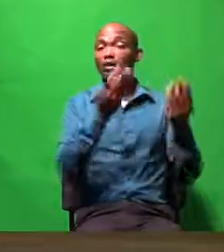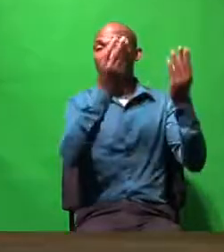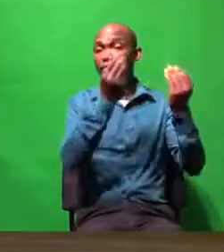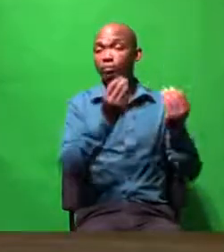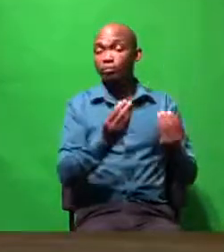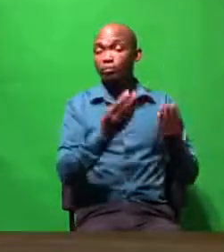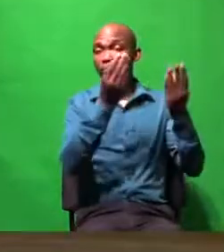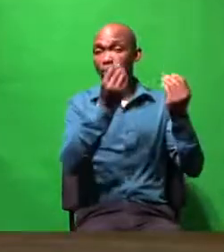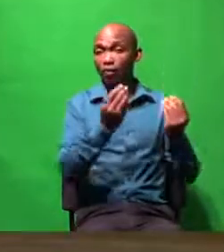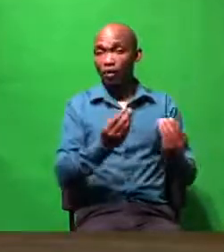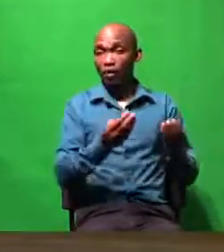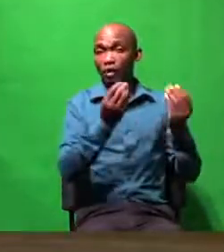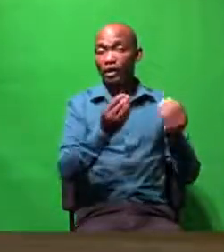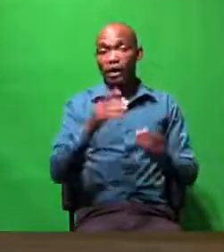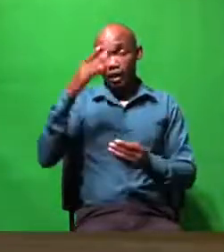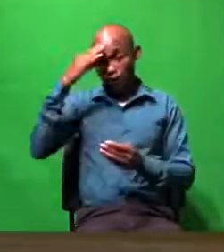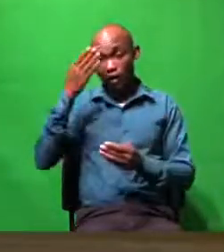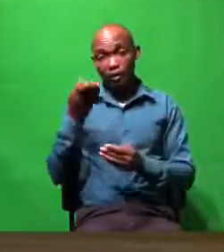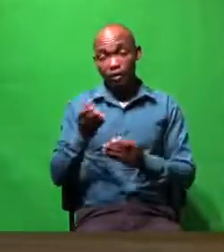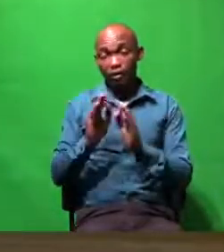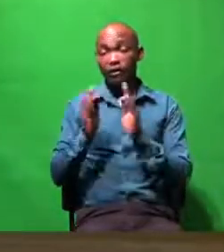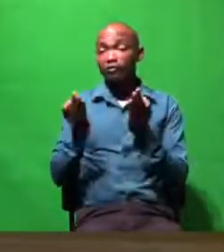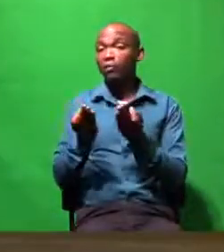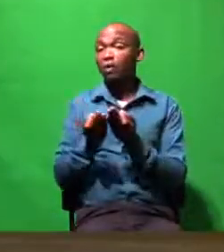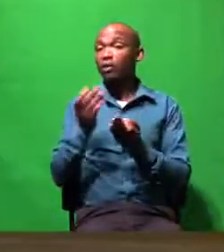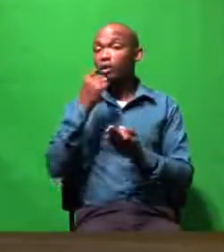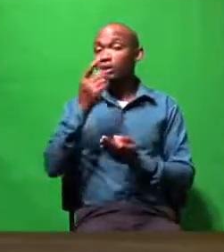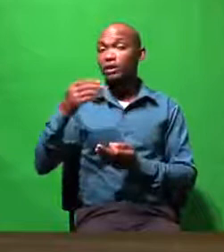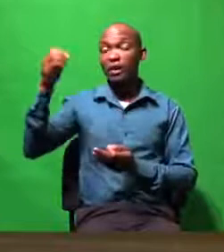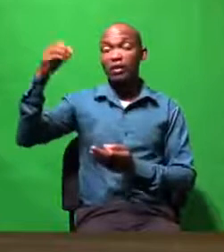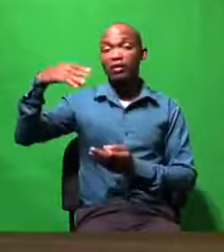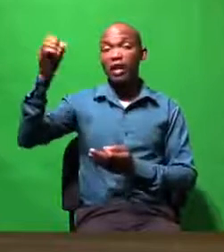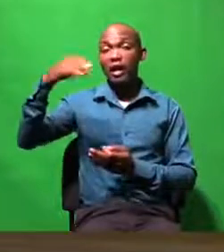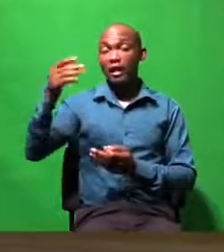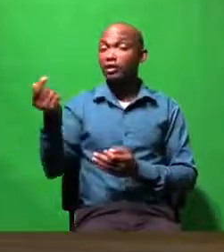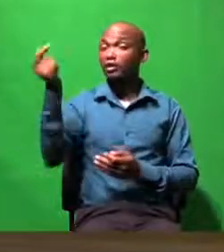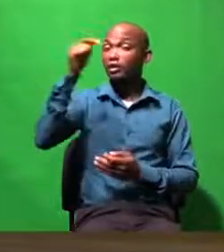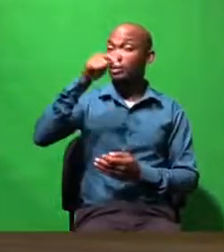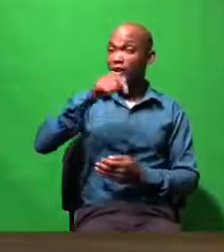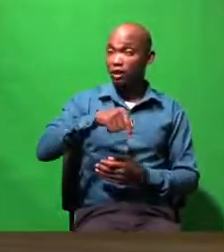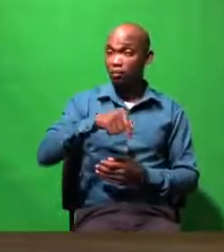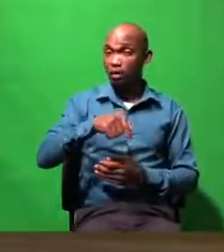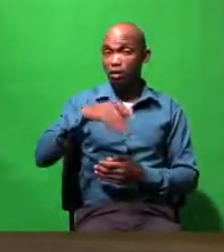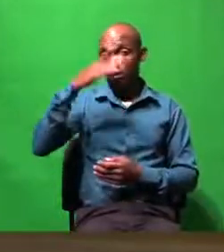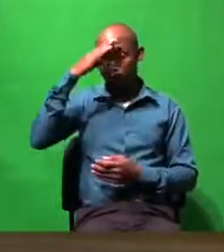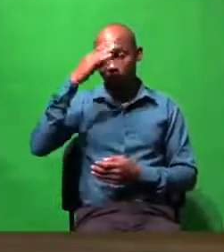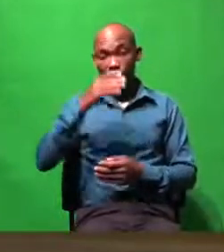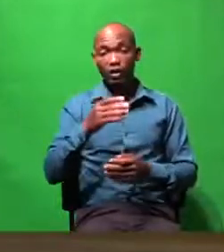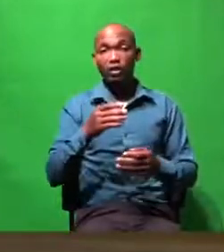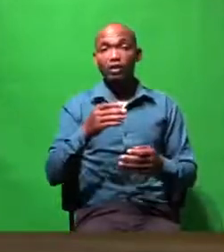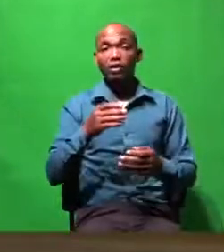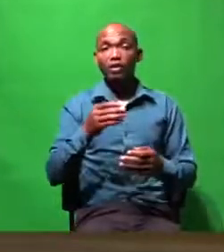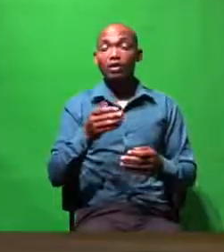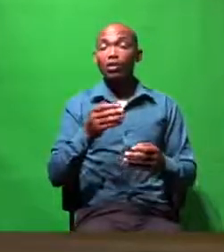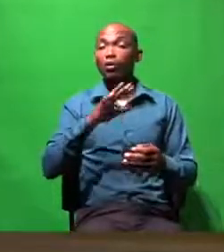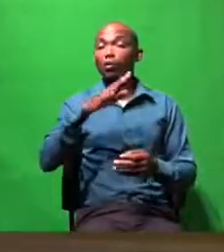My student, I think, is familiar with when we say the rain. If the rain is coming, can fill the water. The water